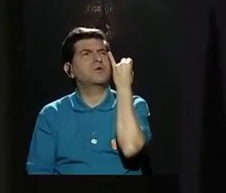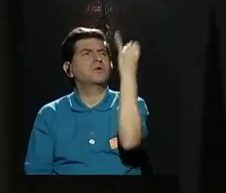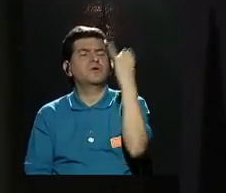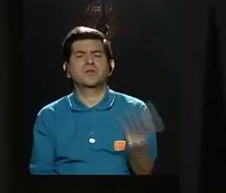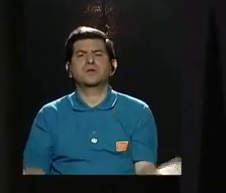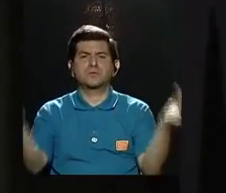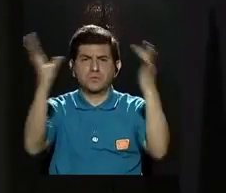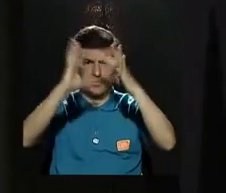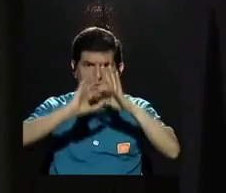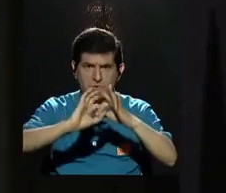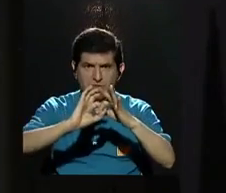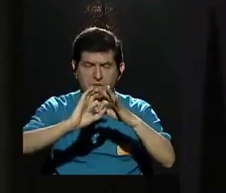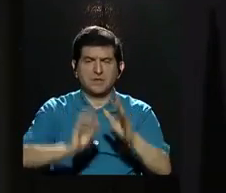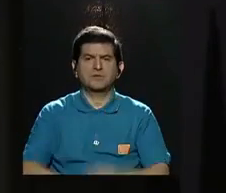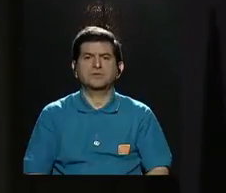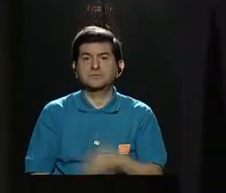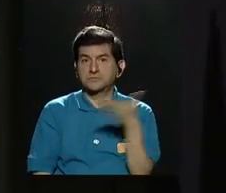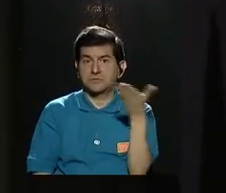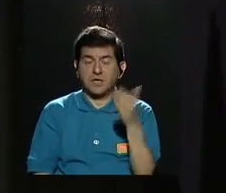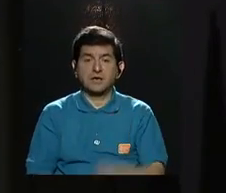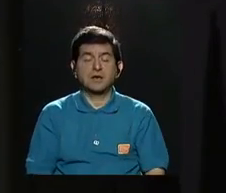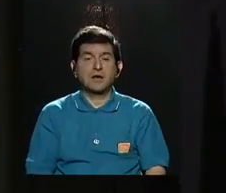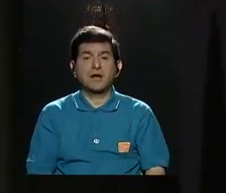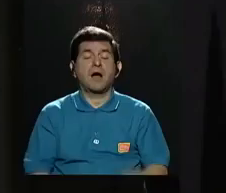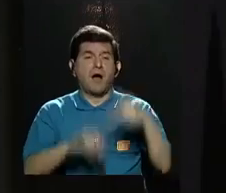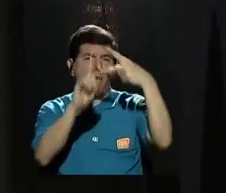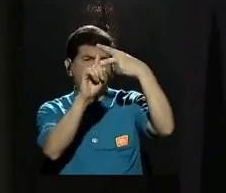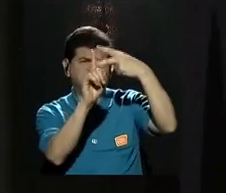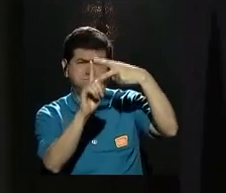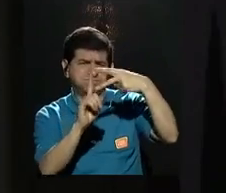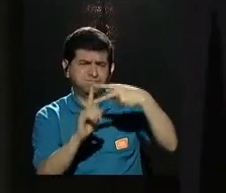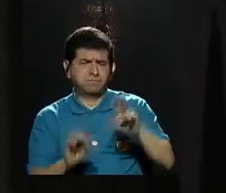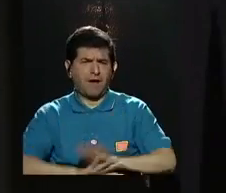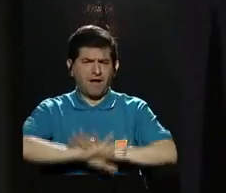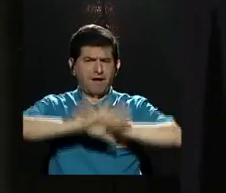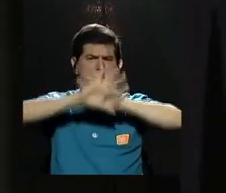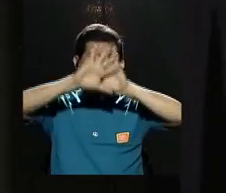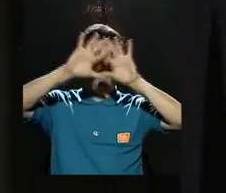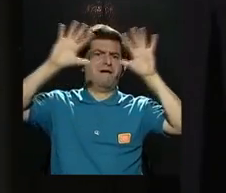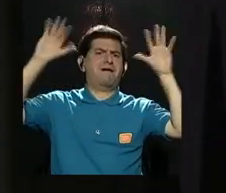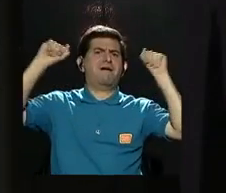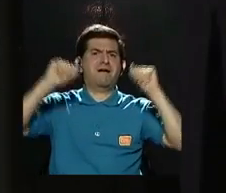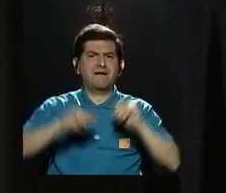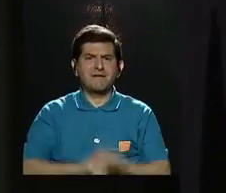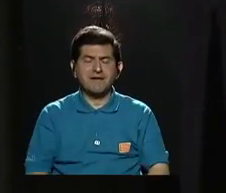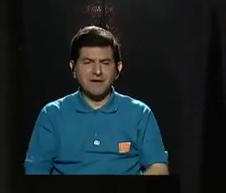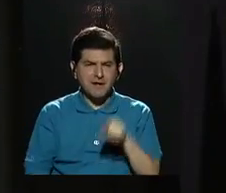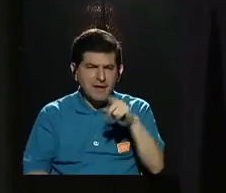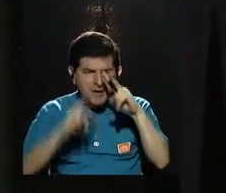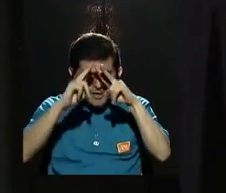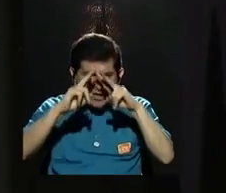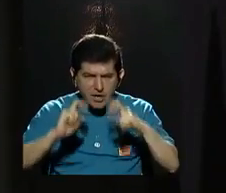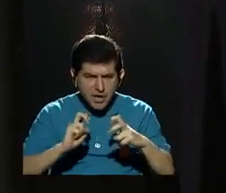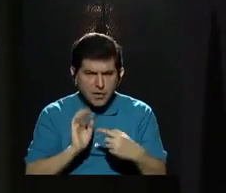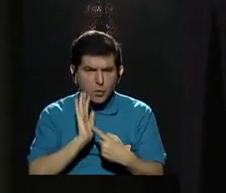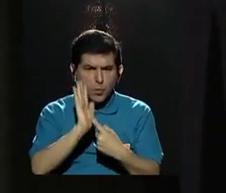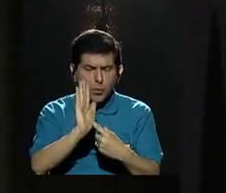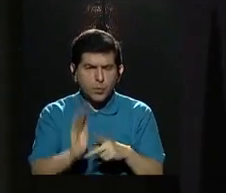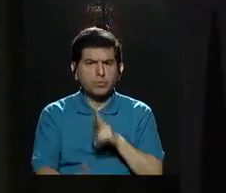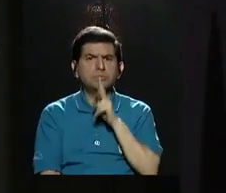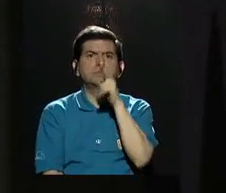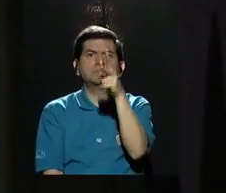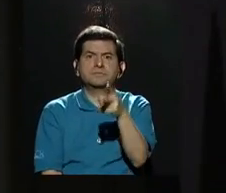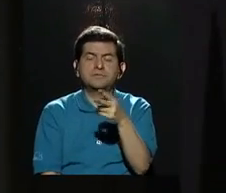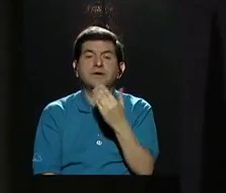more elucidating vocabularies, more revealing analyses, and thanks to